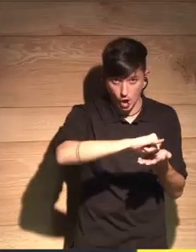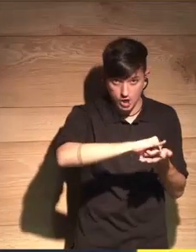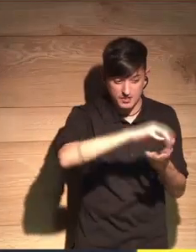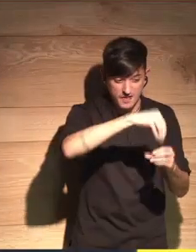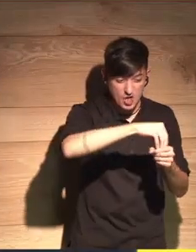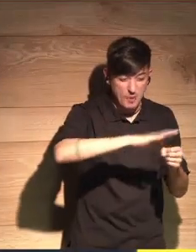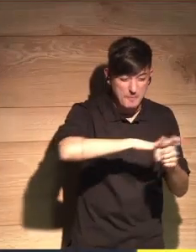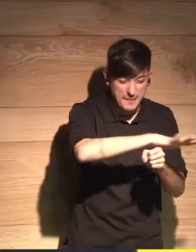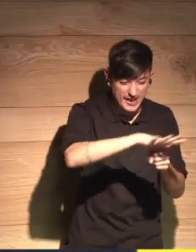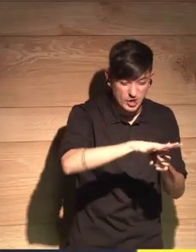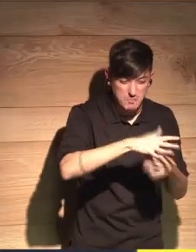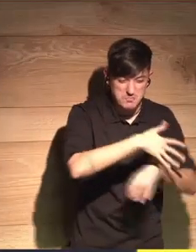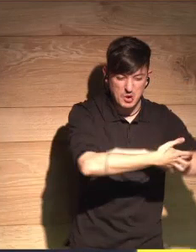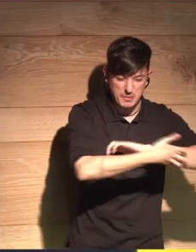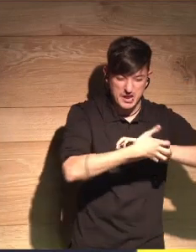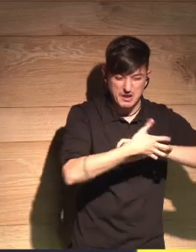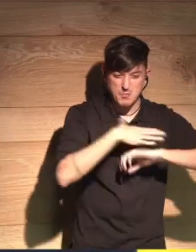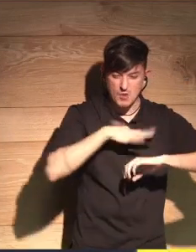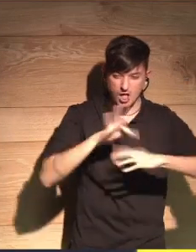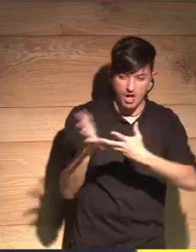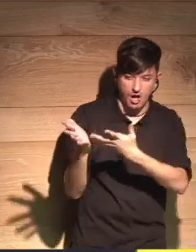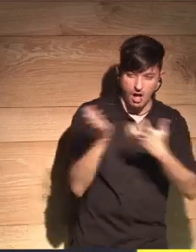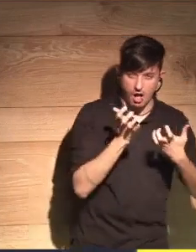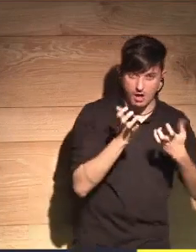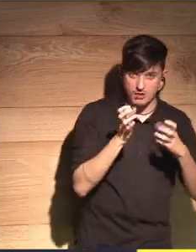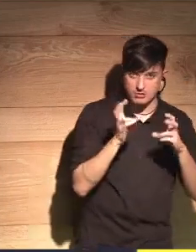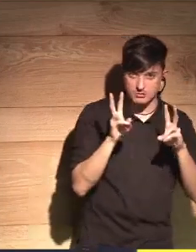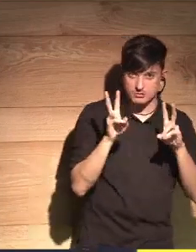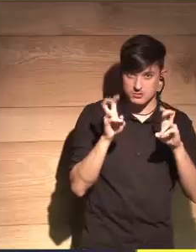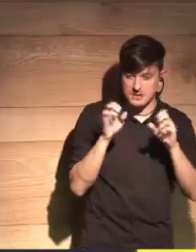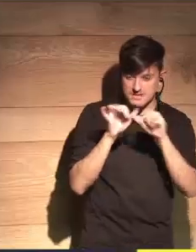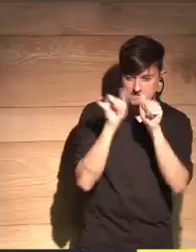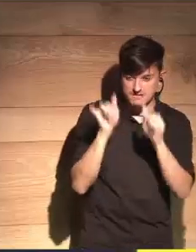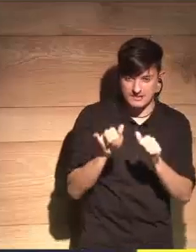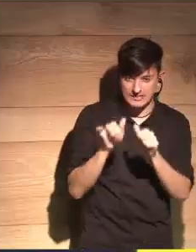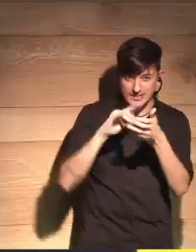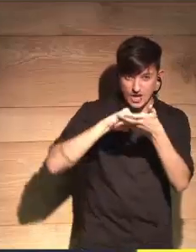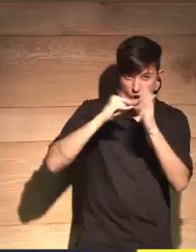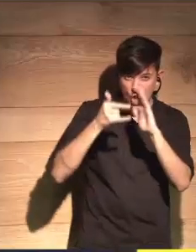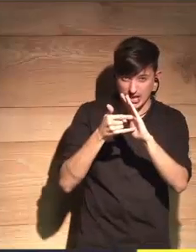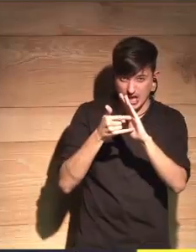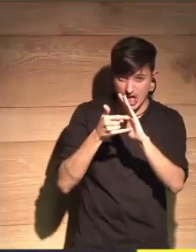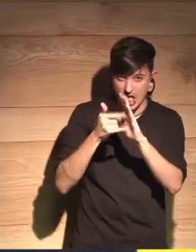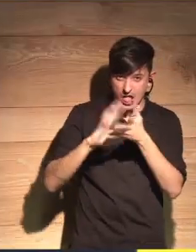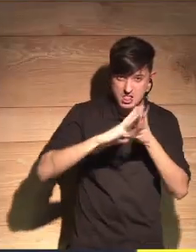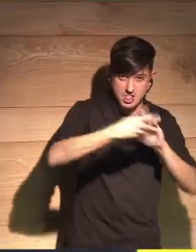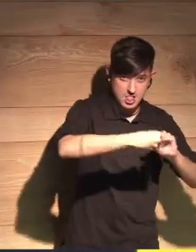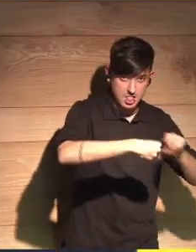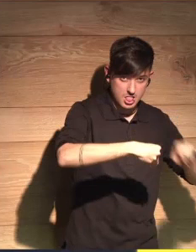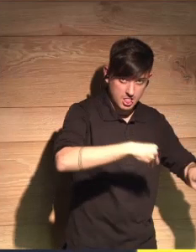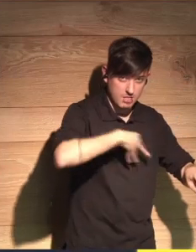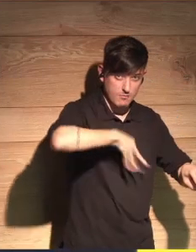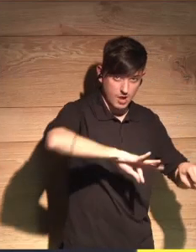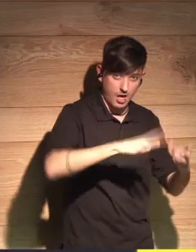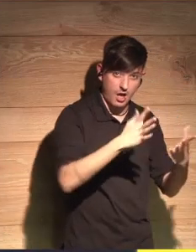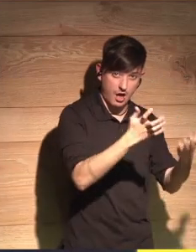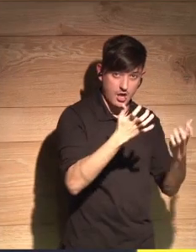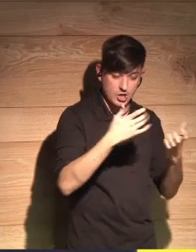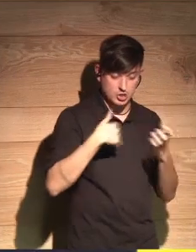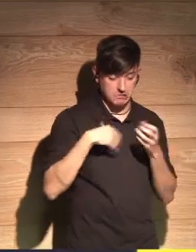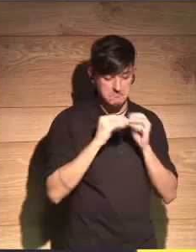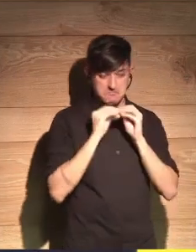York could benefit from the modality of the emerging